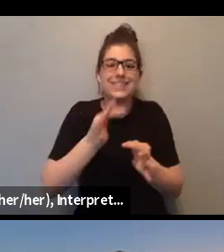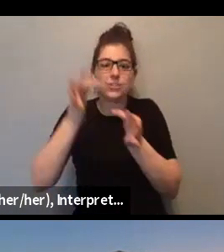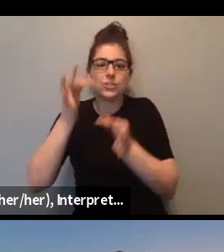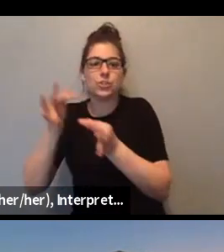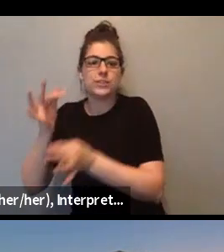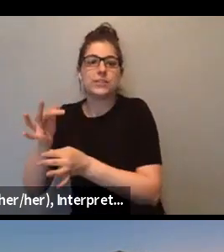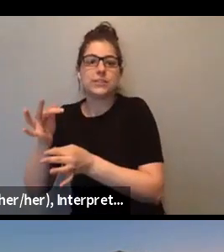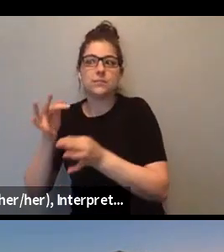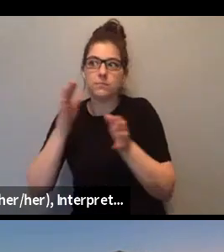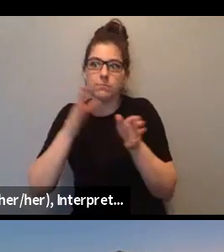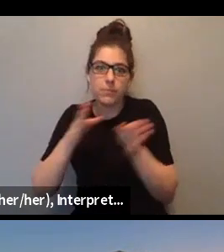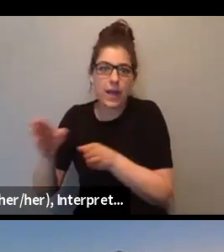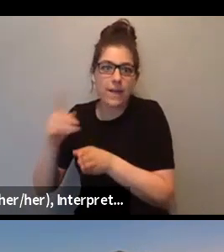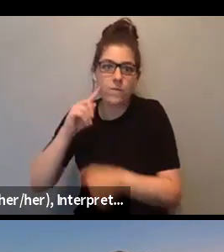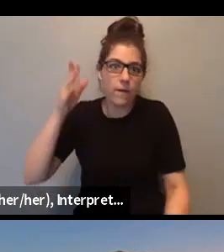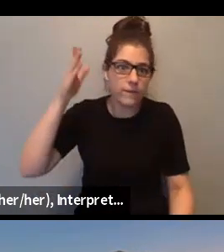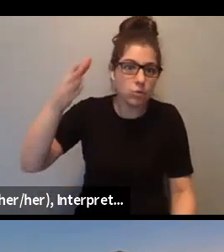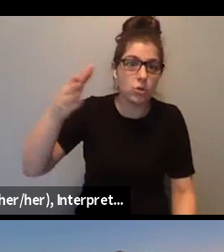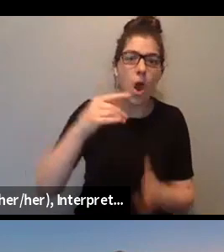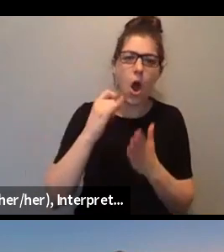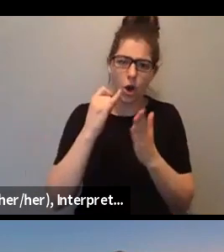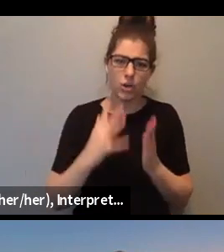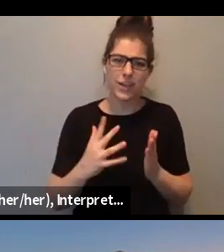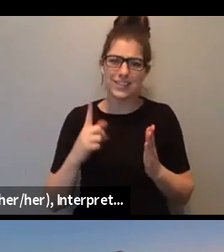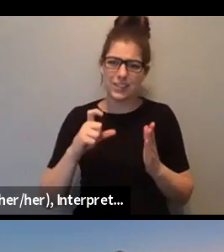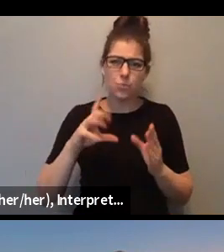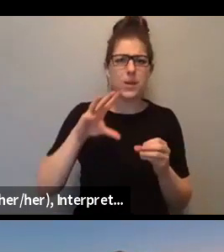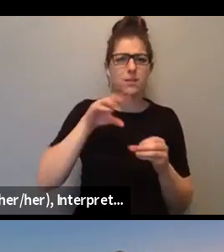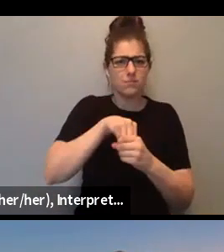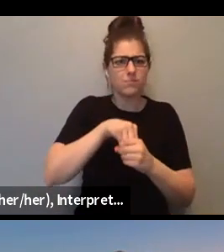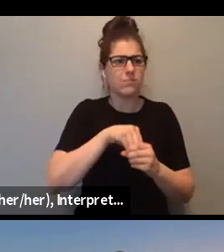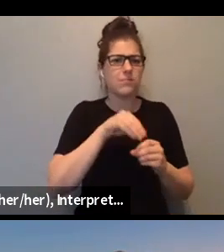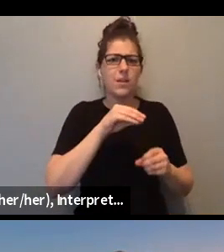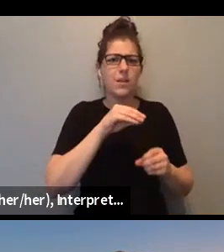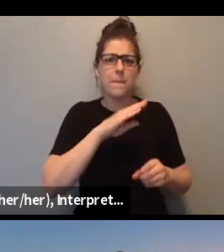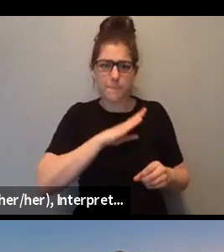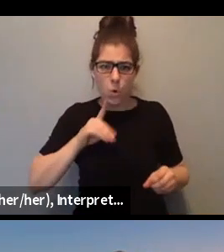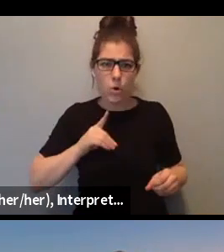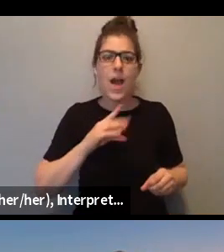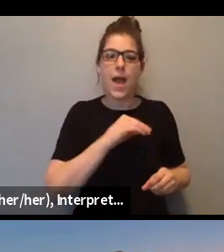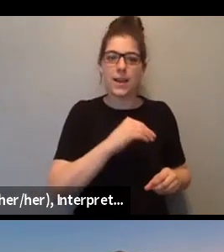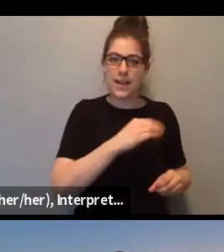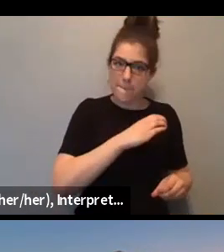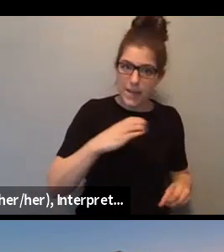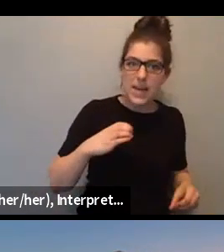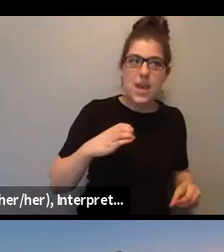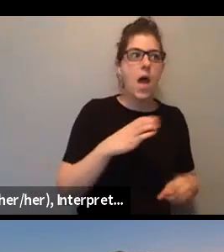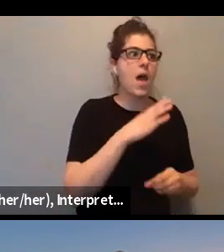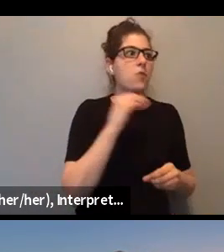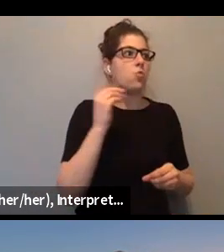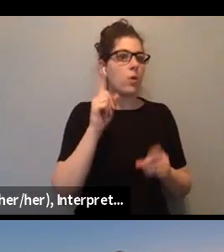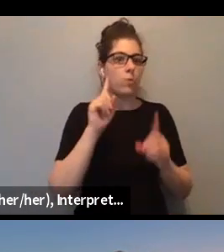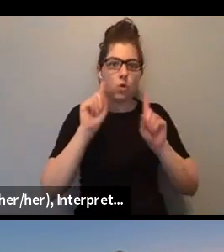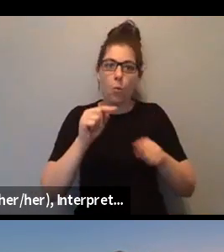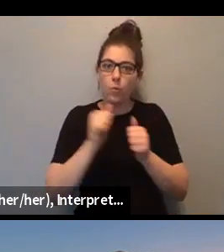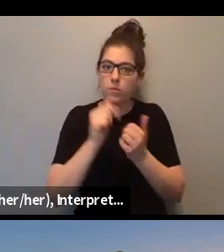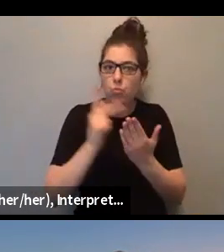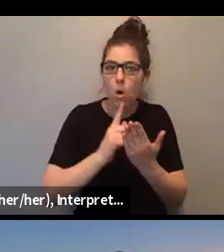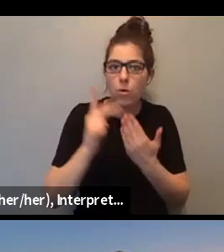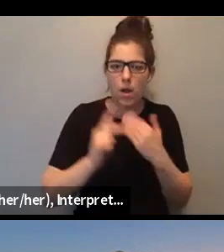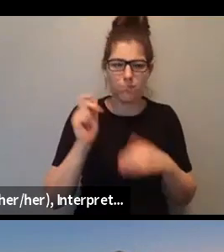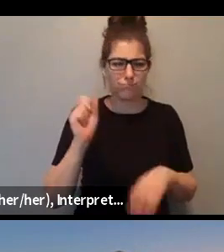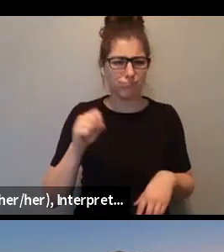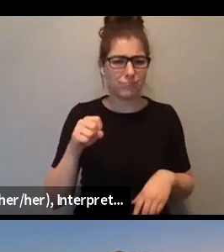future. Artists should have representation in terms of the direction of the programming. Certainly there are models for